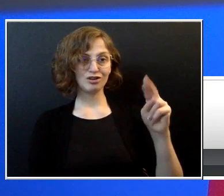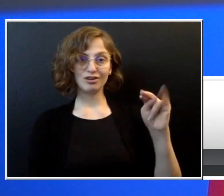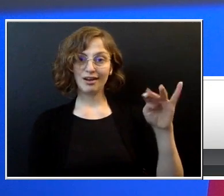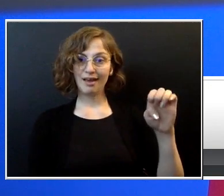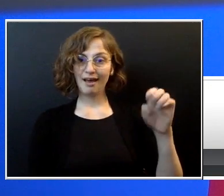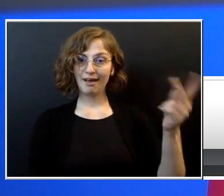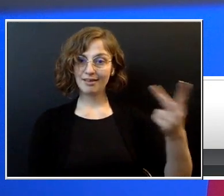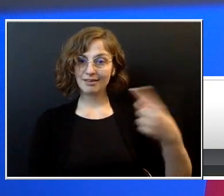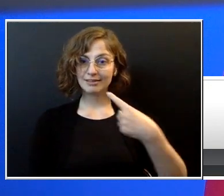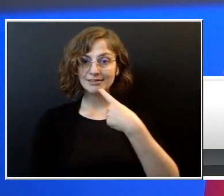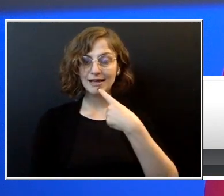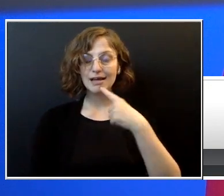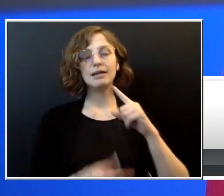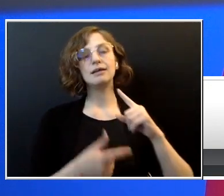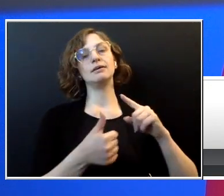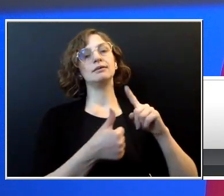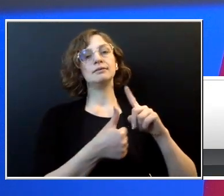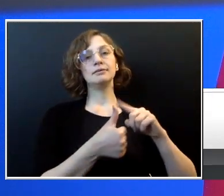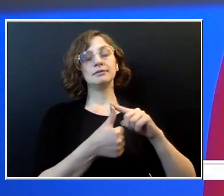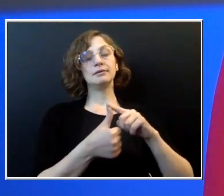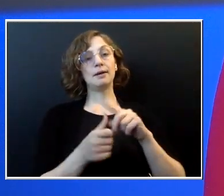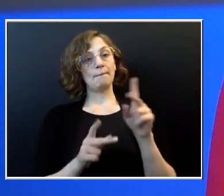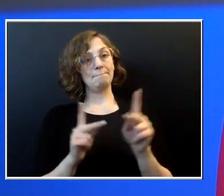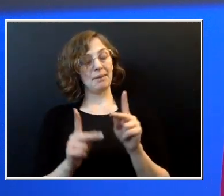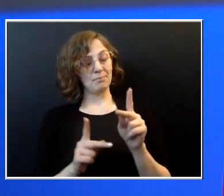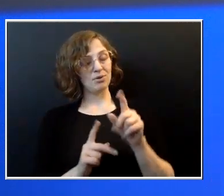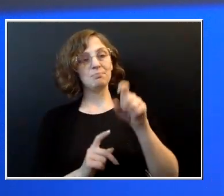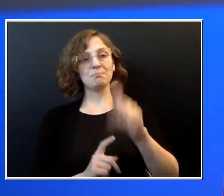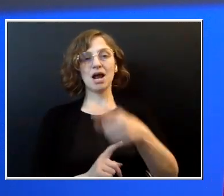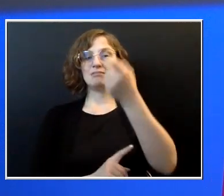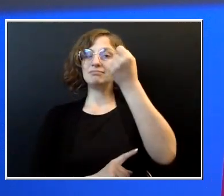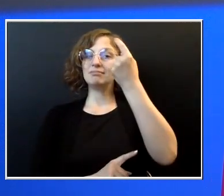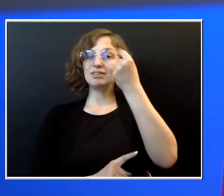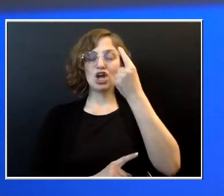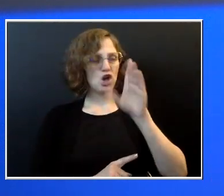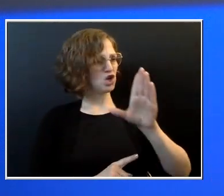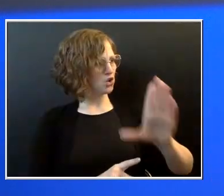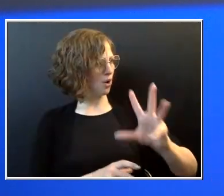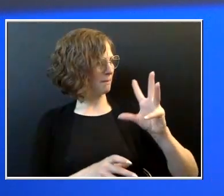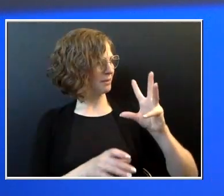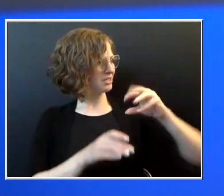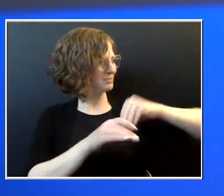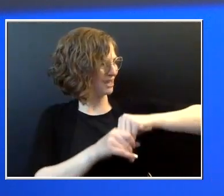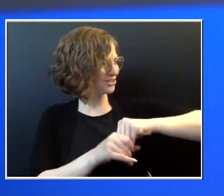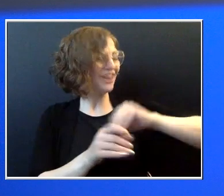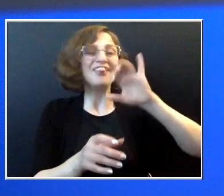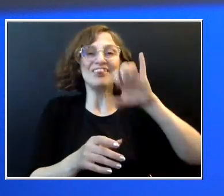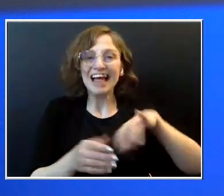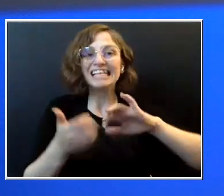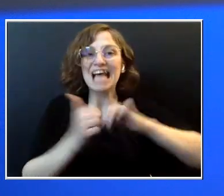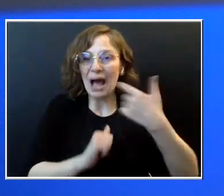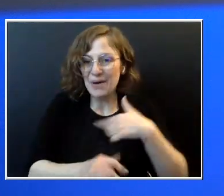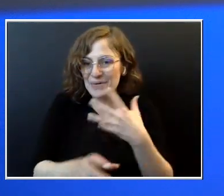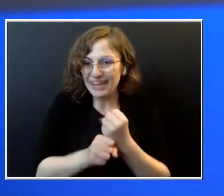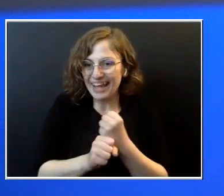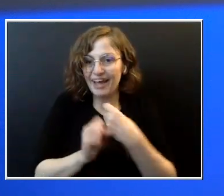people understand that their participation is how you get representation, right? It's like voting. It's how you vote. It's how you make your